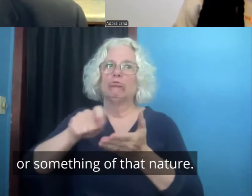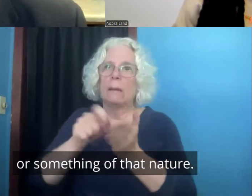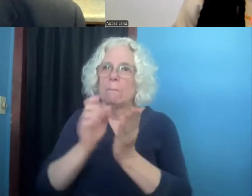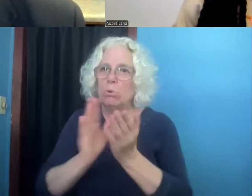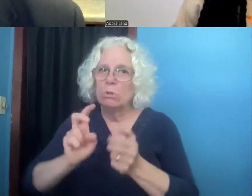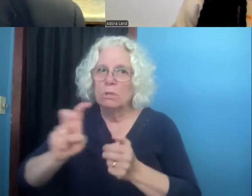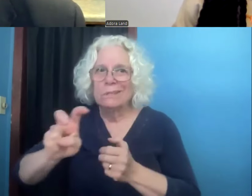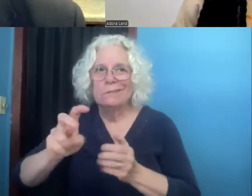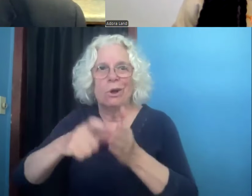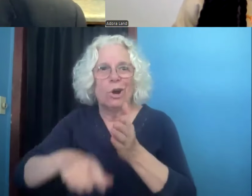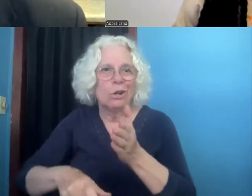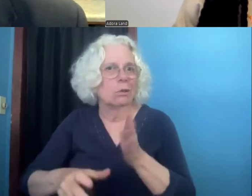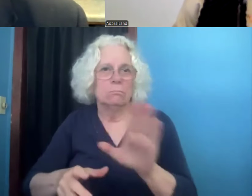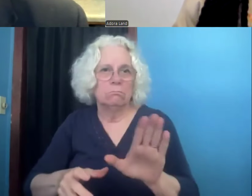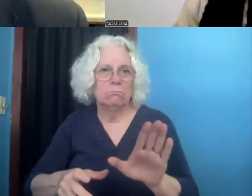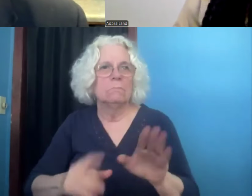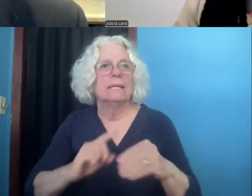nature.